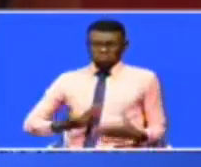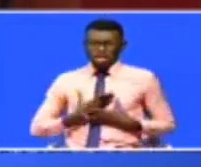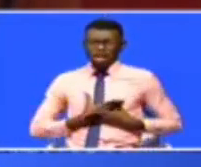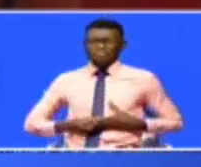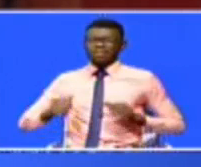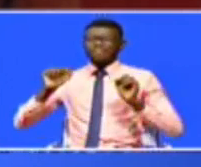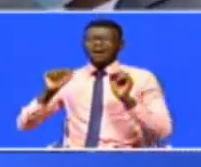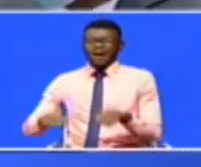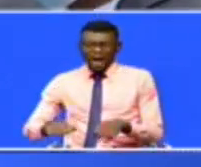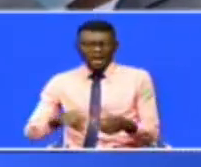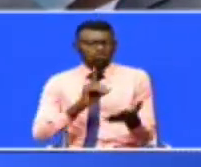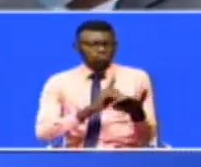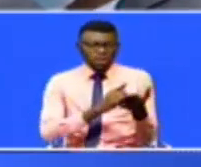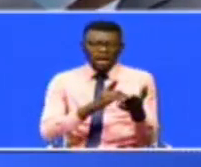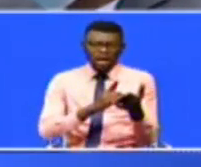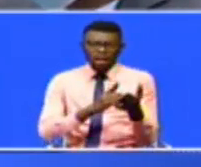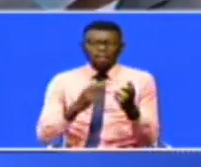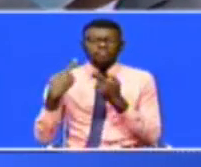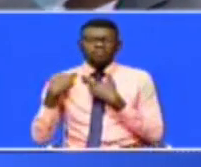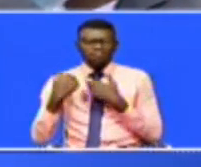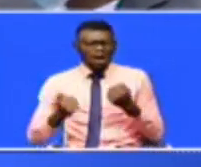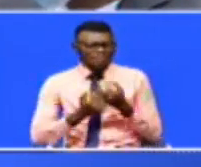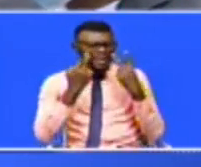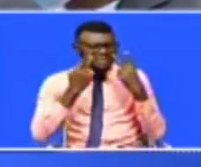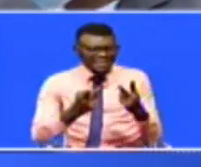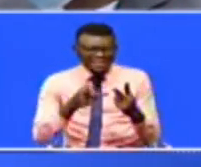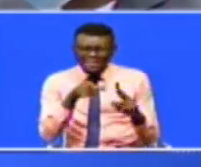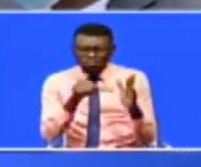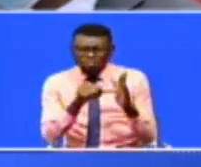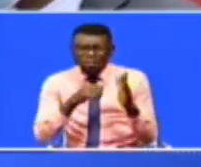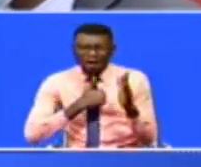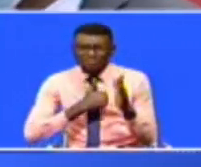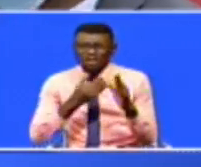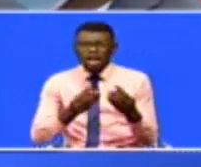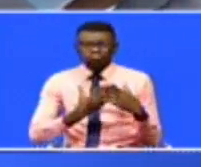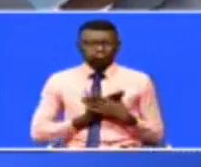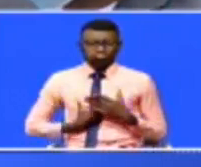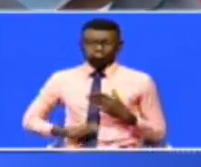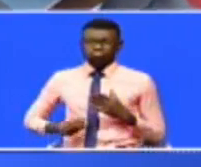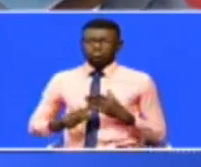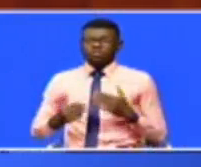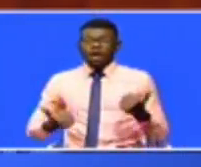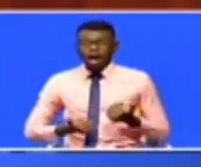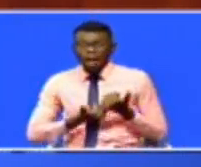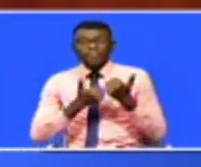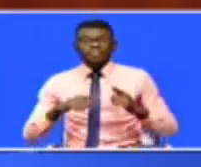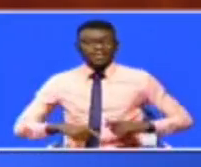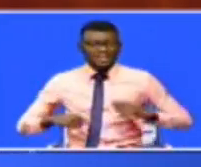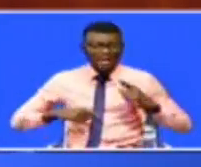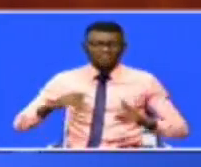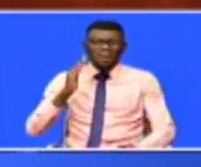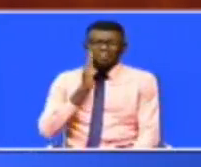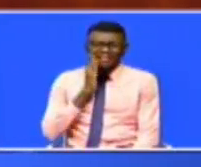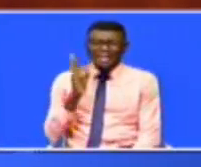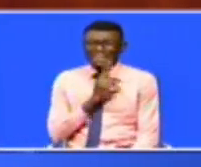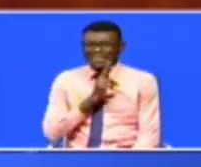terminated by a trained health professional where there is need for emergency treatment. The pregnancy would endanger the life or health of the mother and